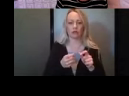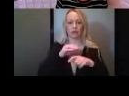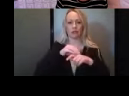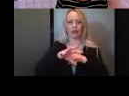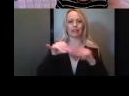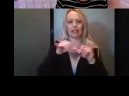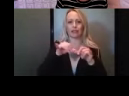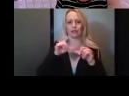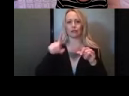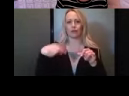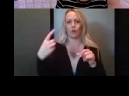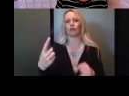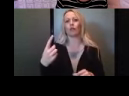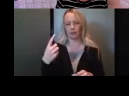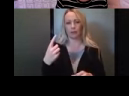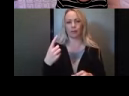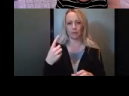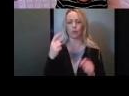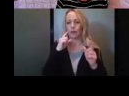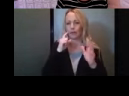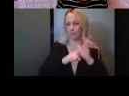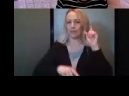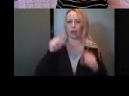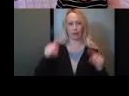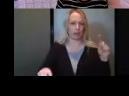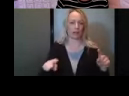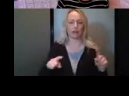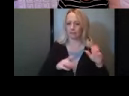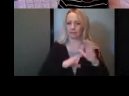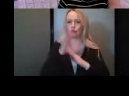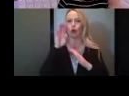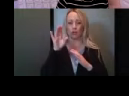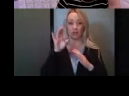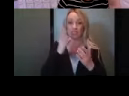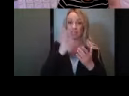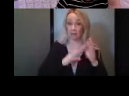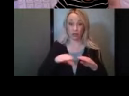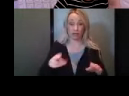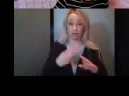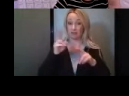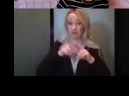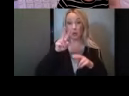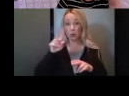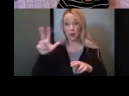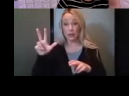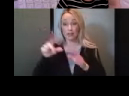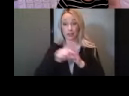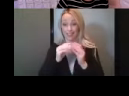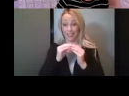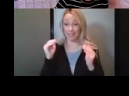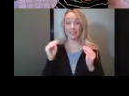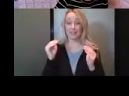1. We also see variability in growth, with some children increasing as much as 2 or 3 grade levels, whereas others